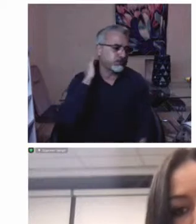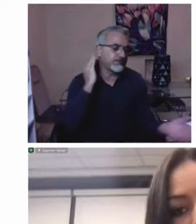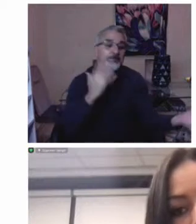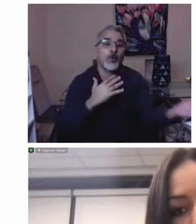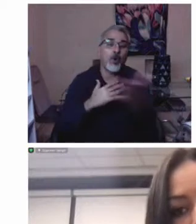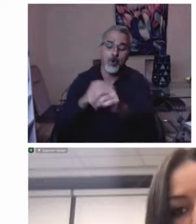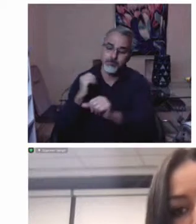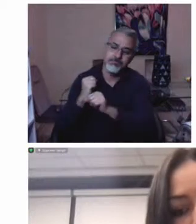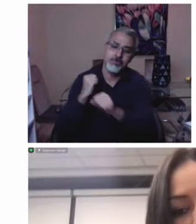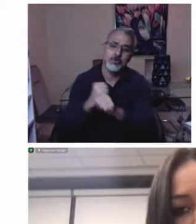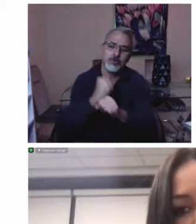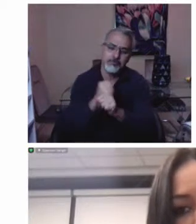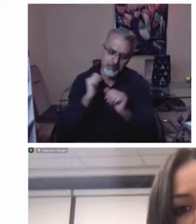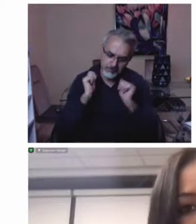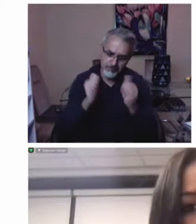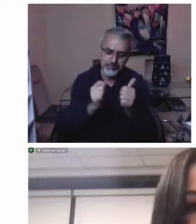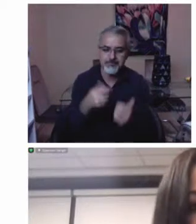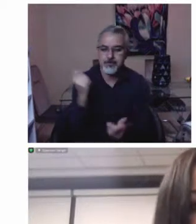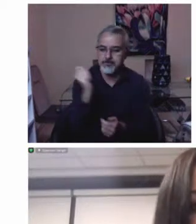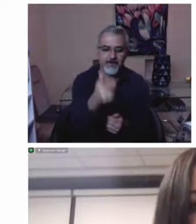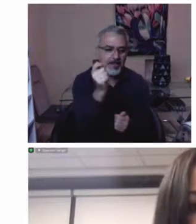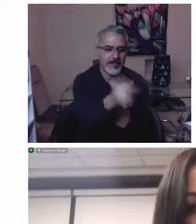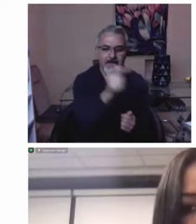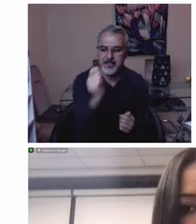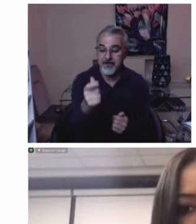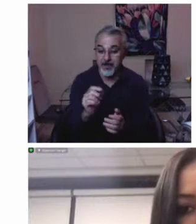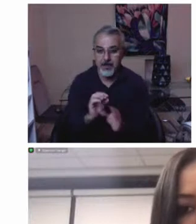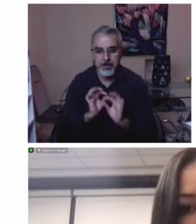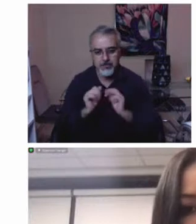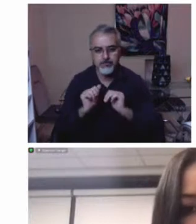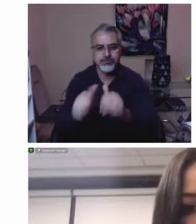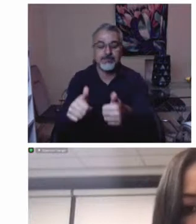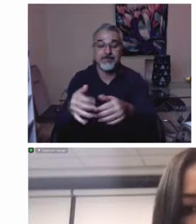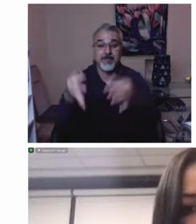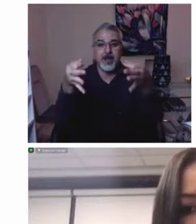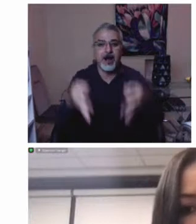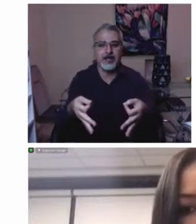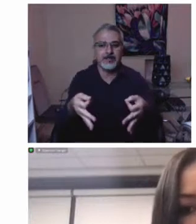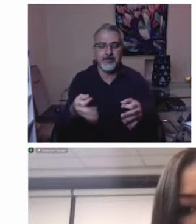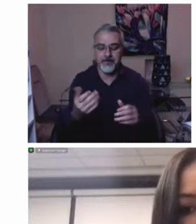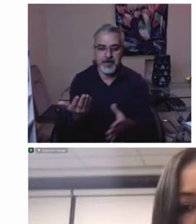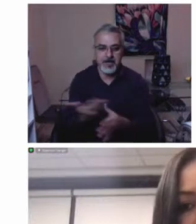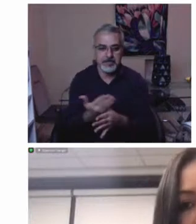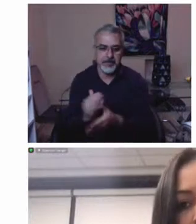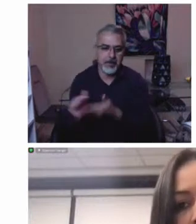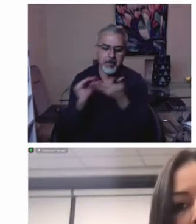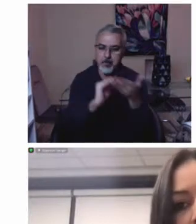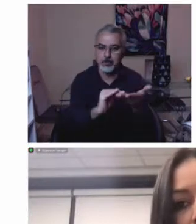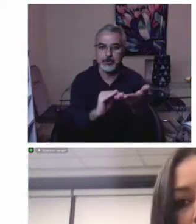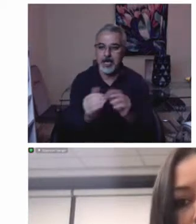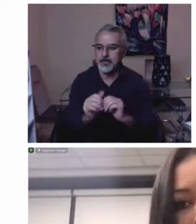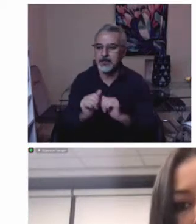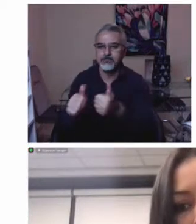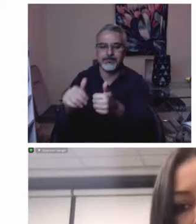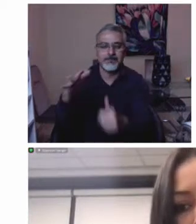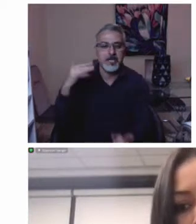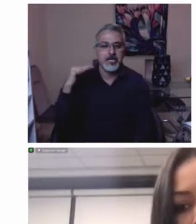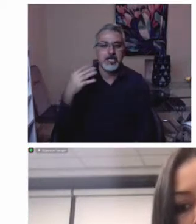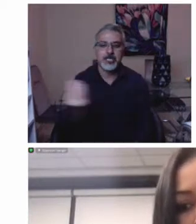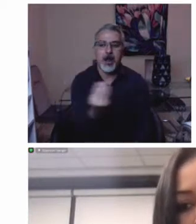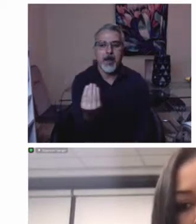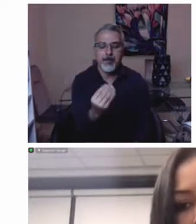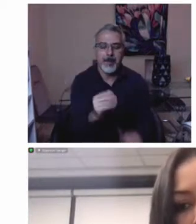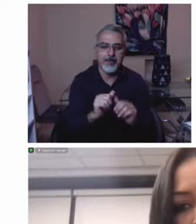the very important point that brings us to the next segment around our discussion about some of the data gaps and some of the kind of gaps in our knowledge of how